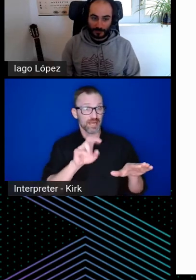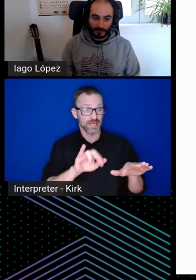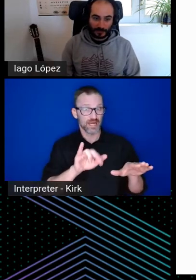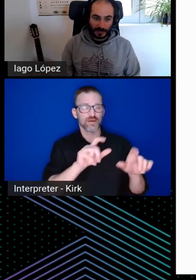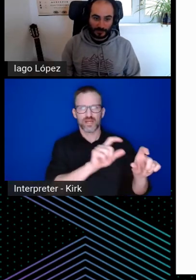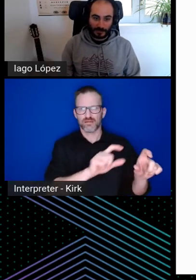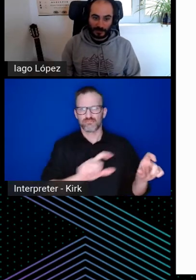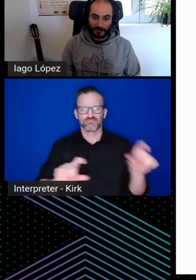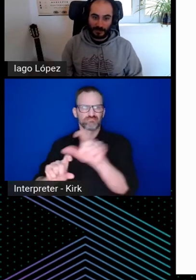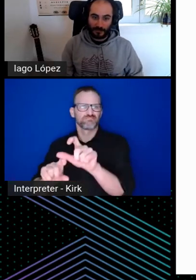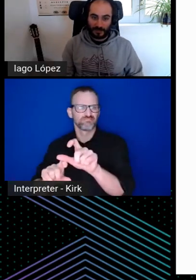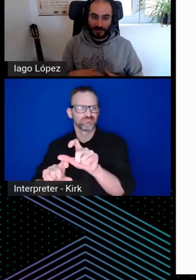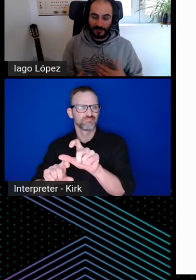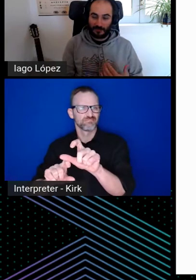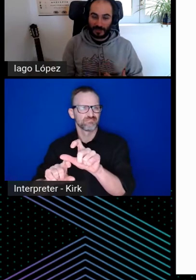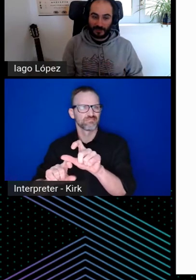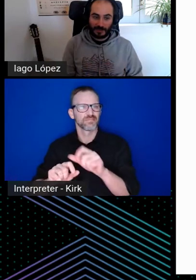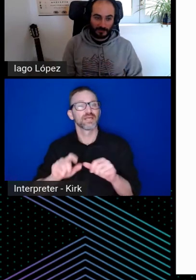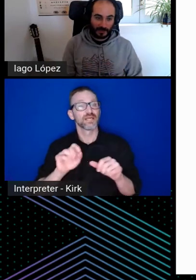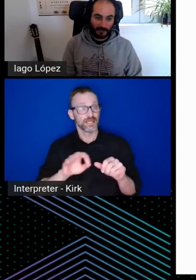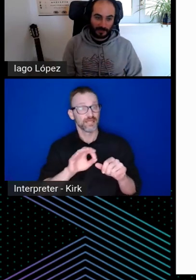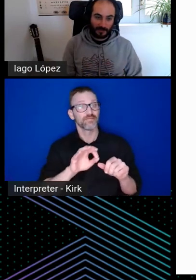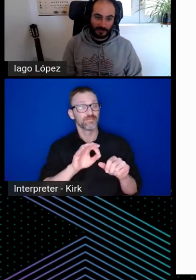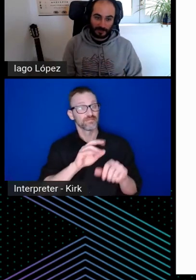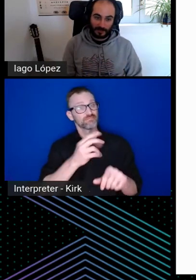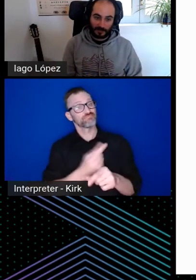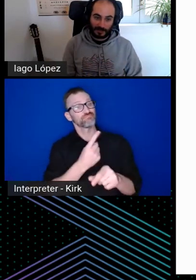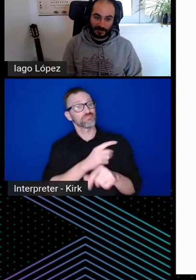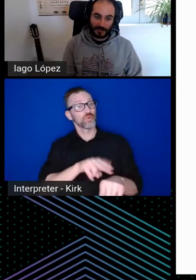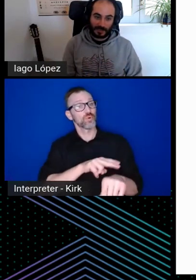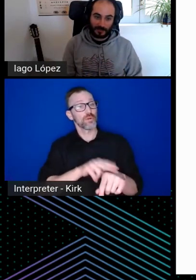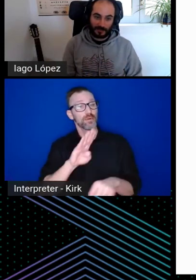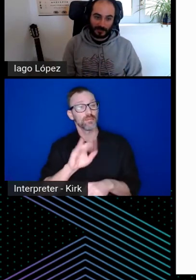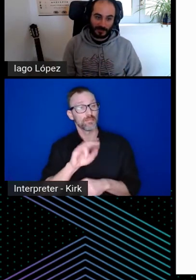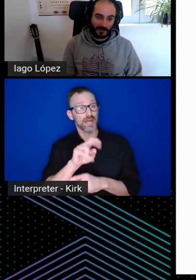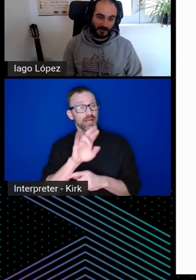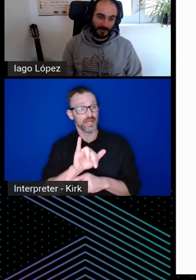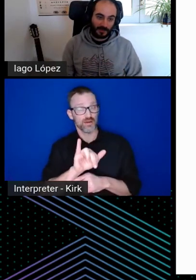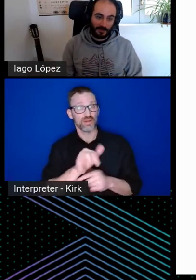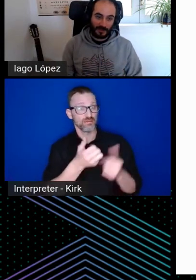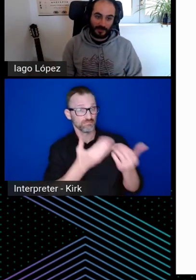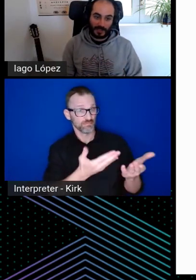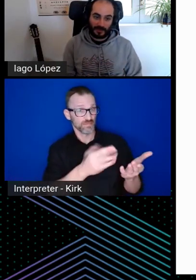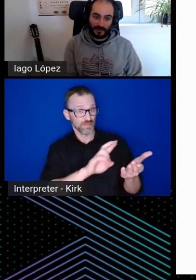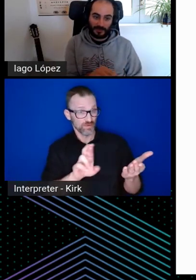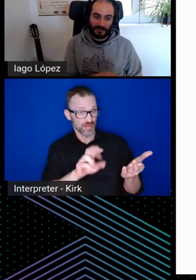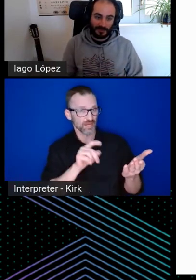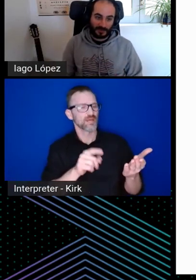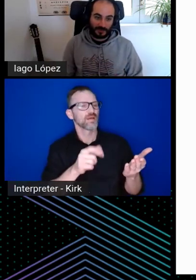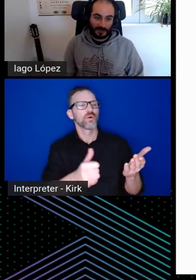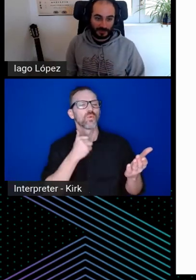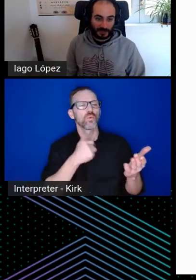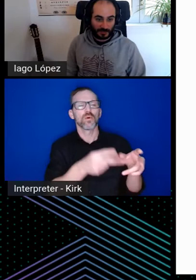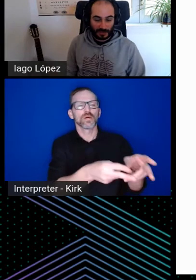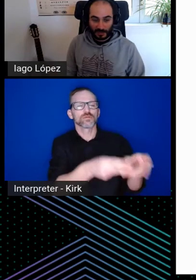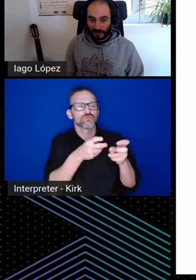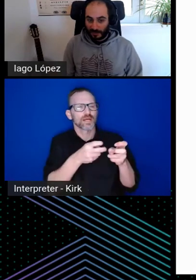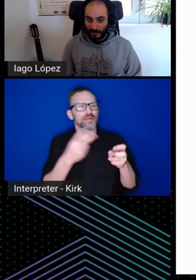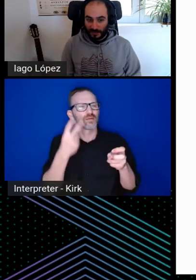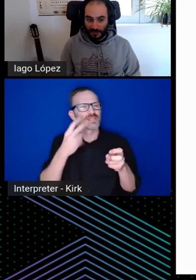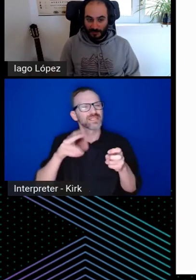And yeah, if the Nomad binary is already there, it won't extract it, of course. This is the condition path exists that you see at the